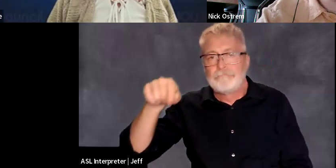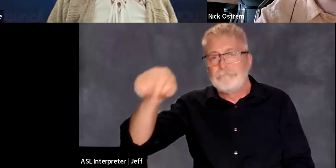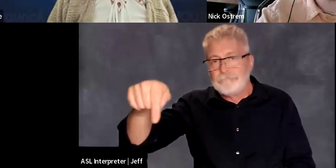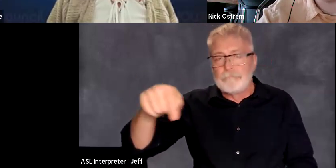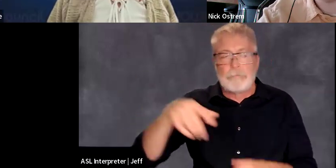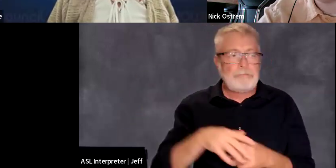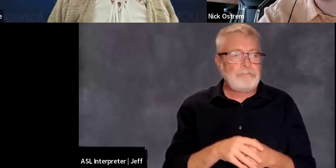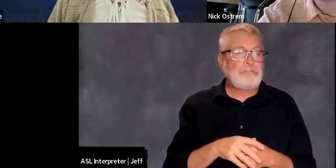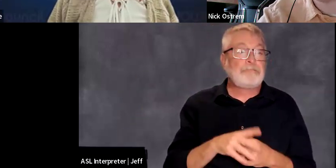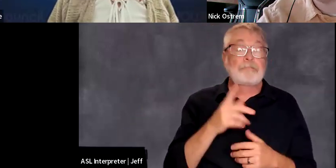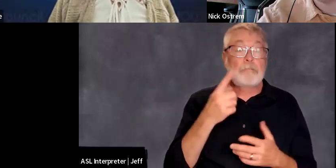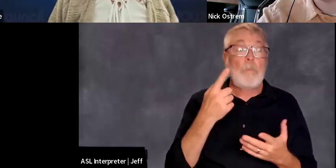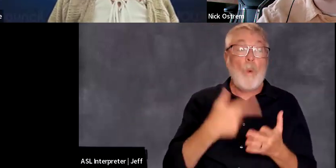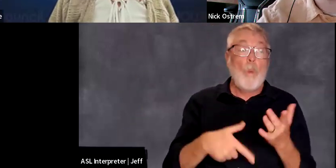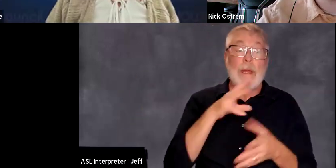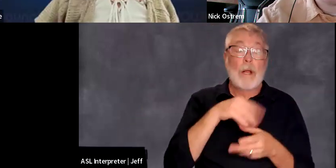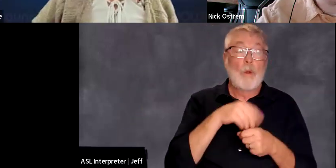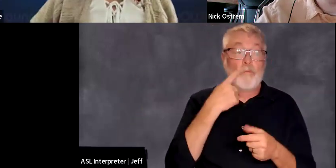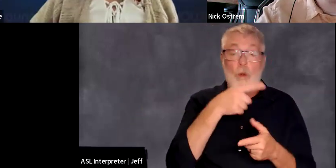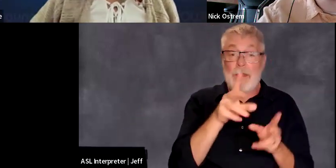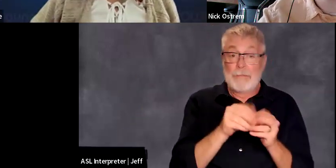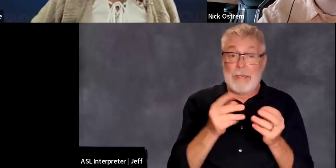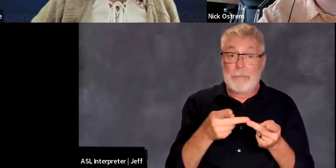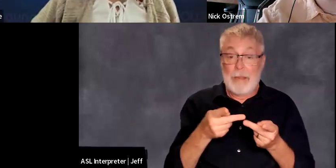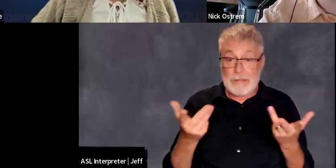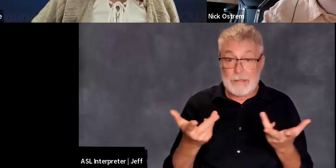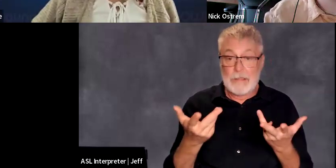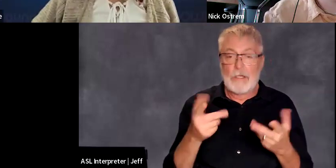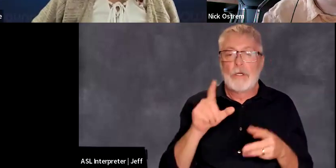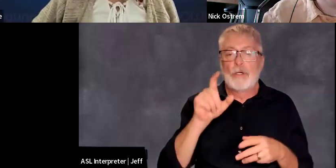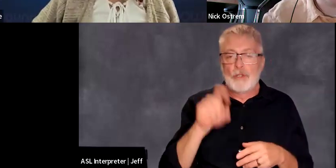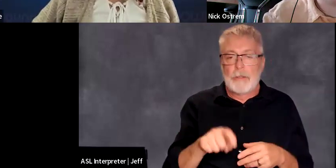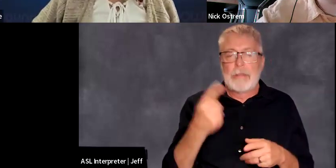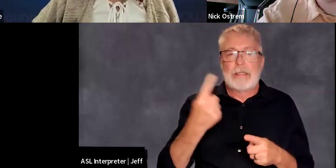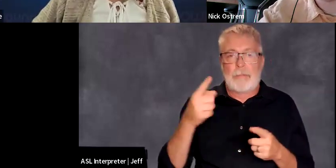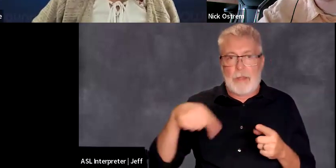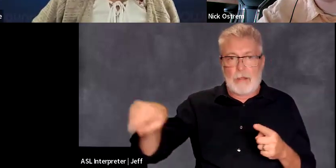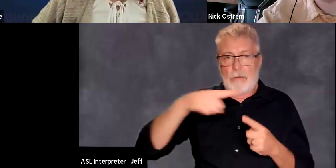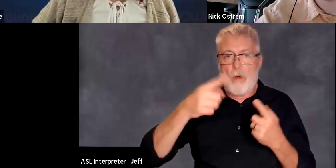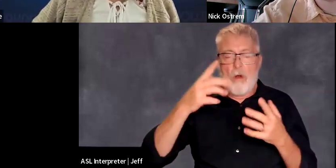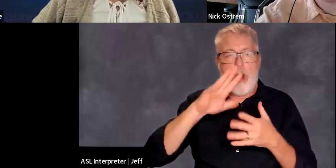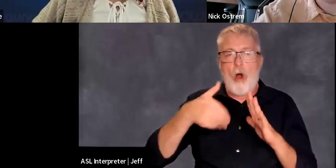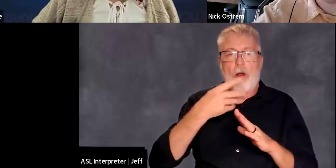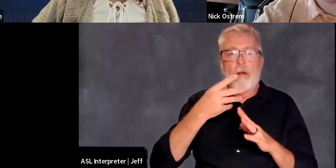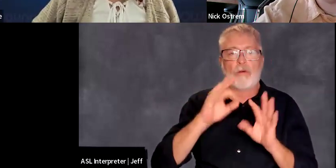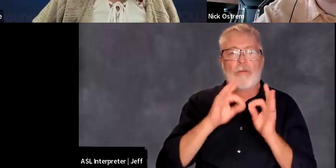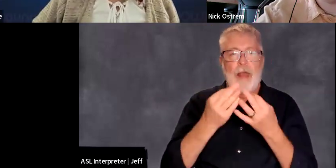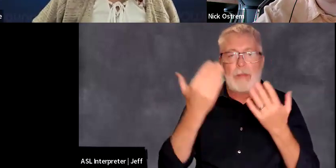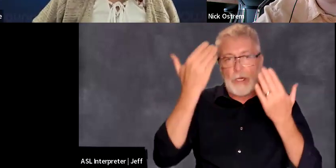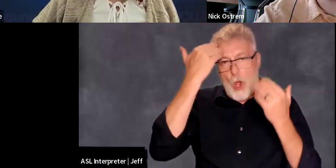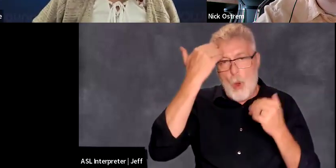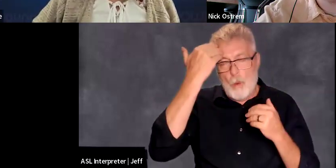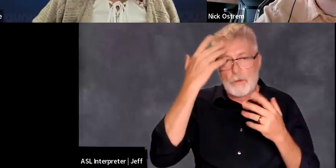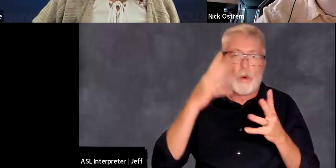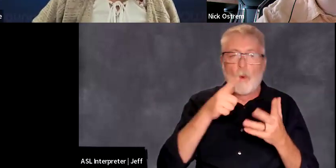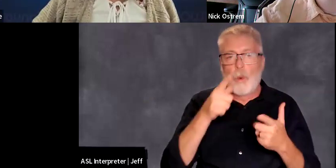the features that all of these meeting places share is that it should be something that everybody knows. So you want to make sure that everybody in your household